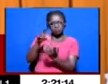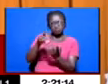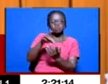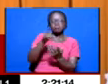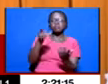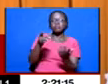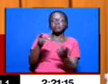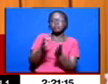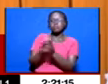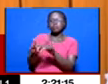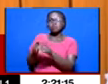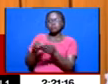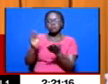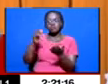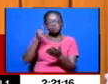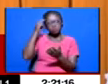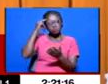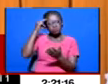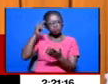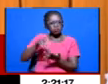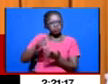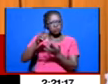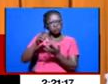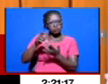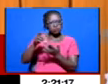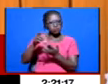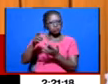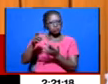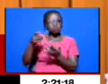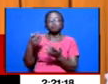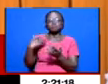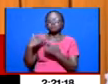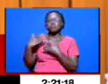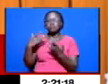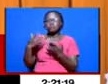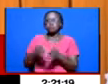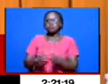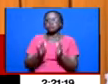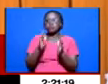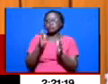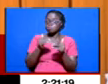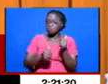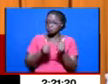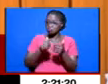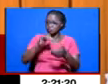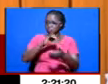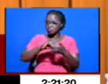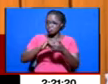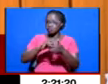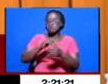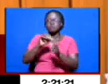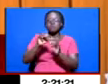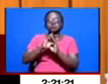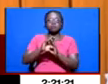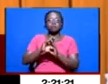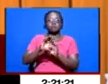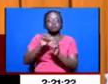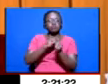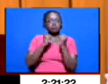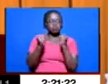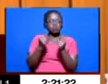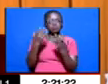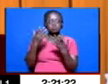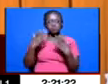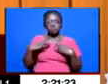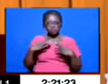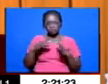thought, particularly with regard to the exact modalities of engaging the constituent power of the people. The Commission, in